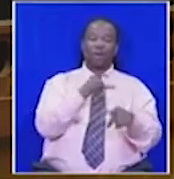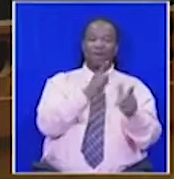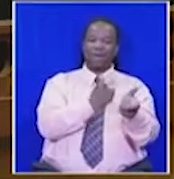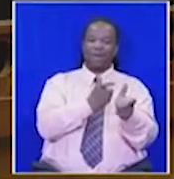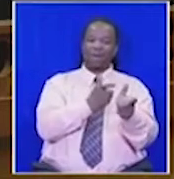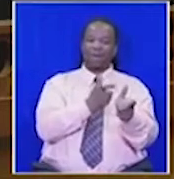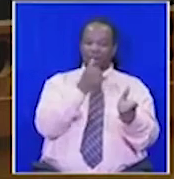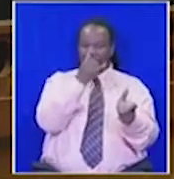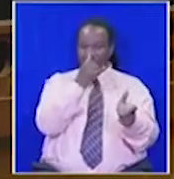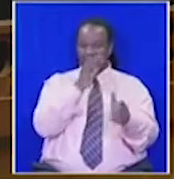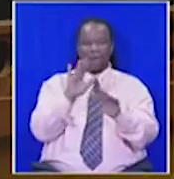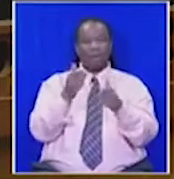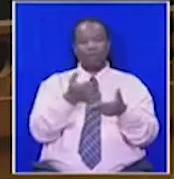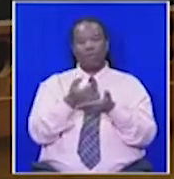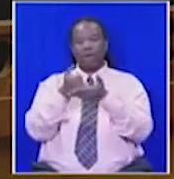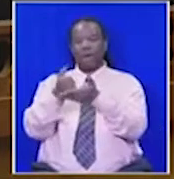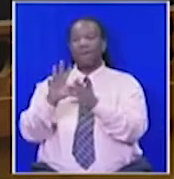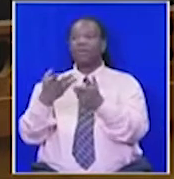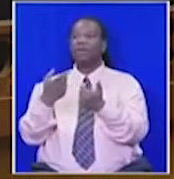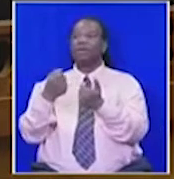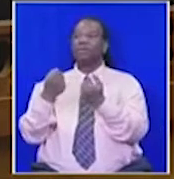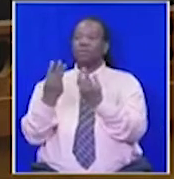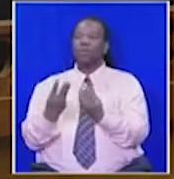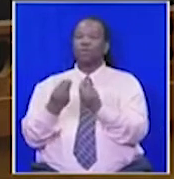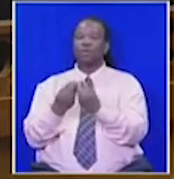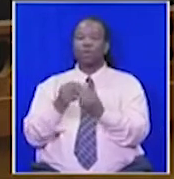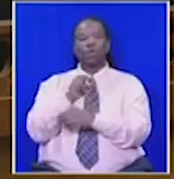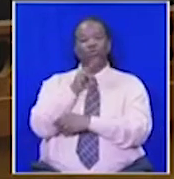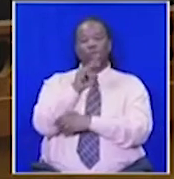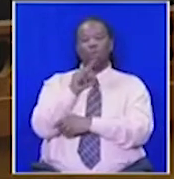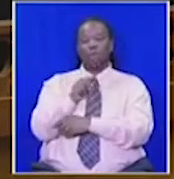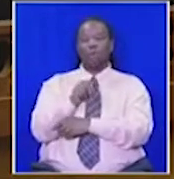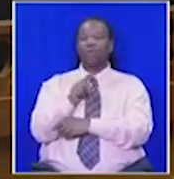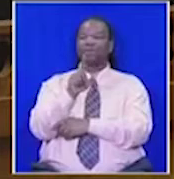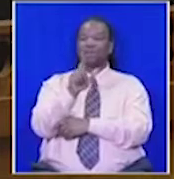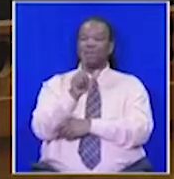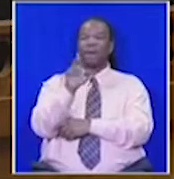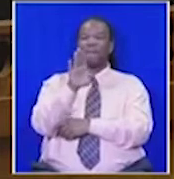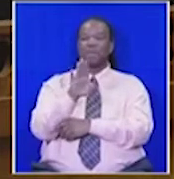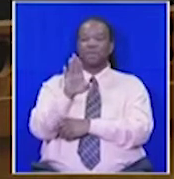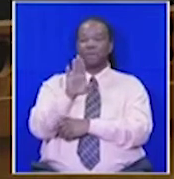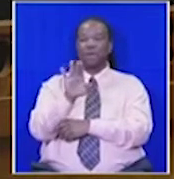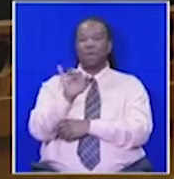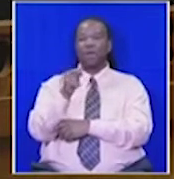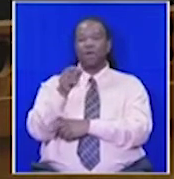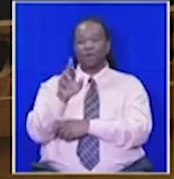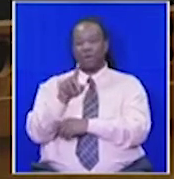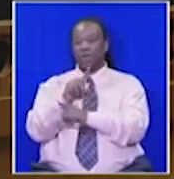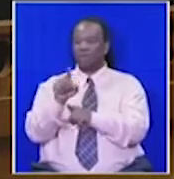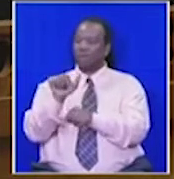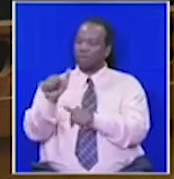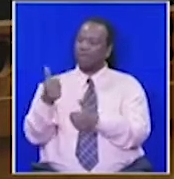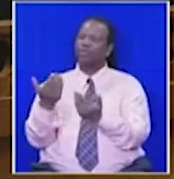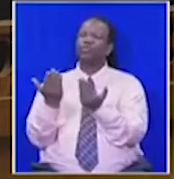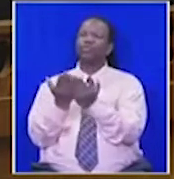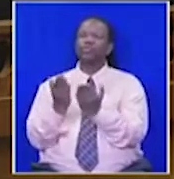assist struggling students by allocating an additional 2.73 billion rand to provide more funding for struggling students